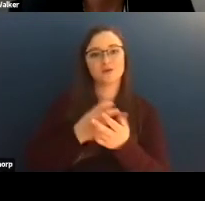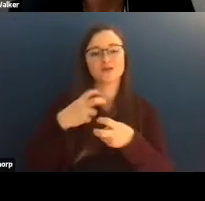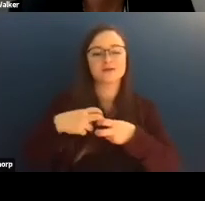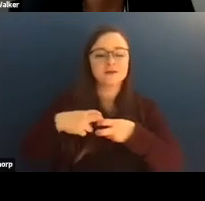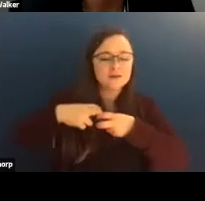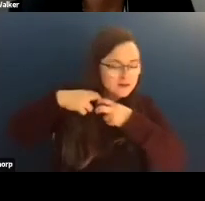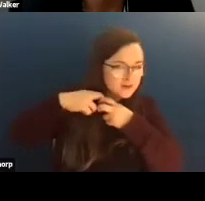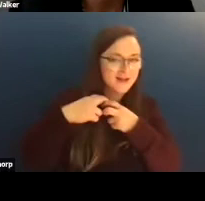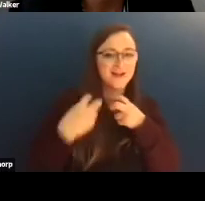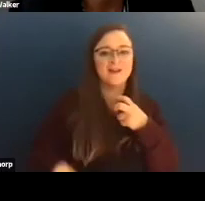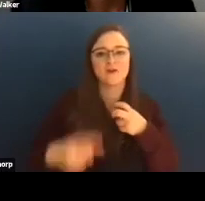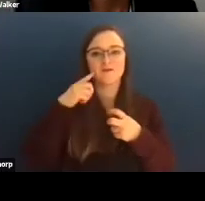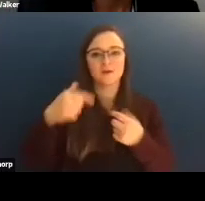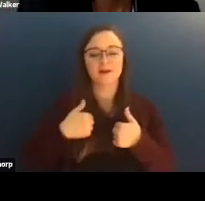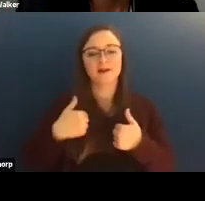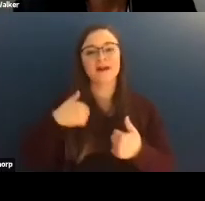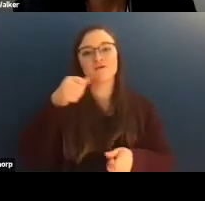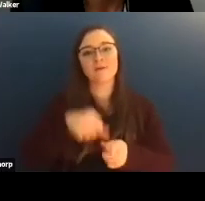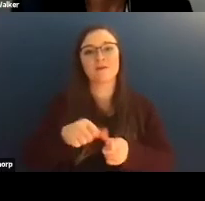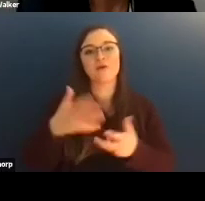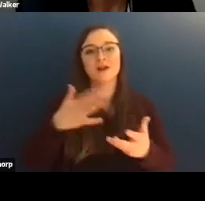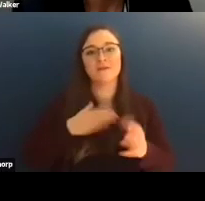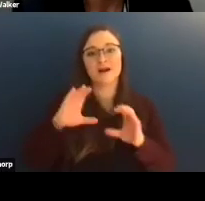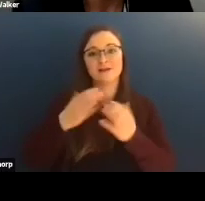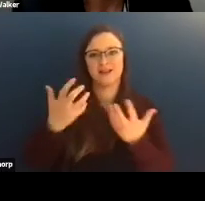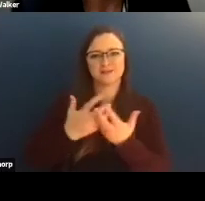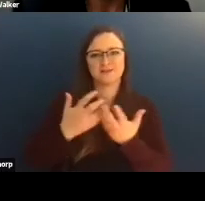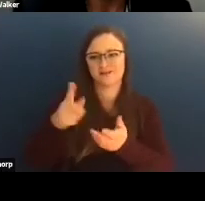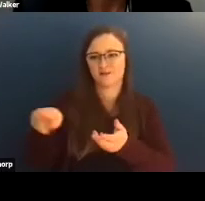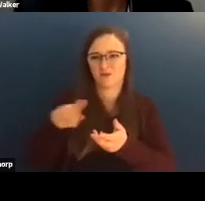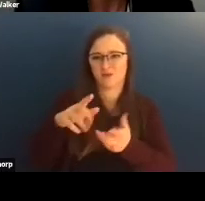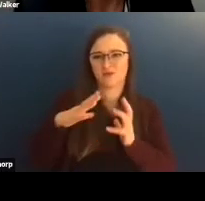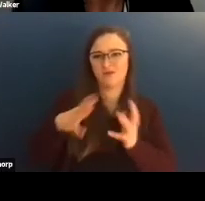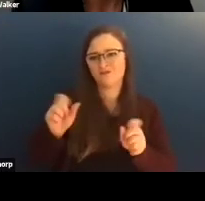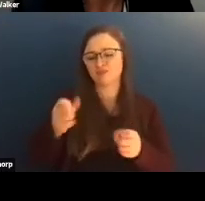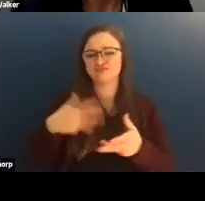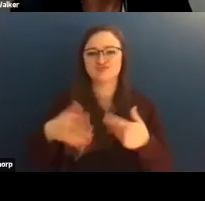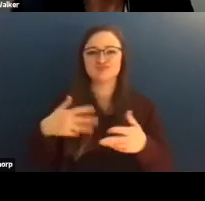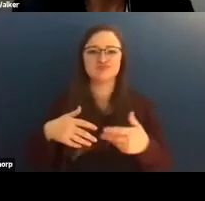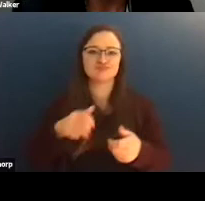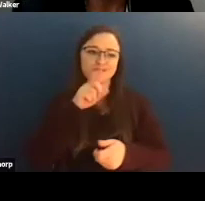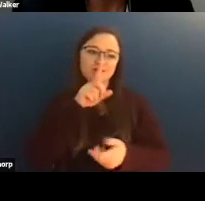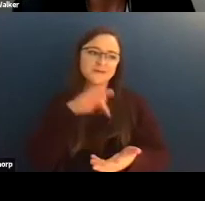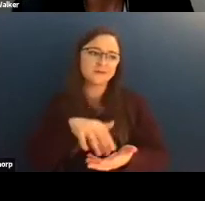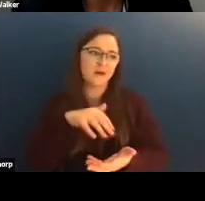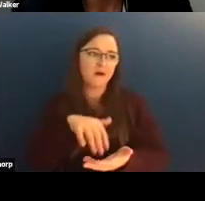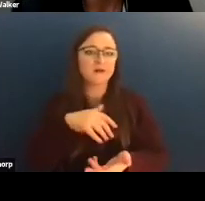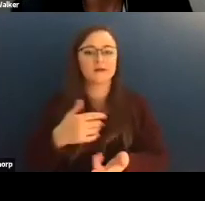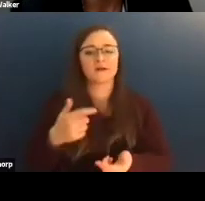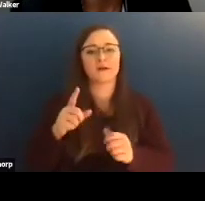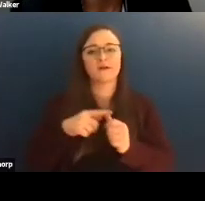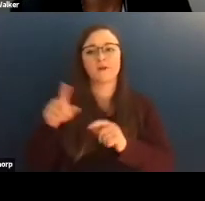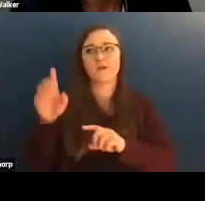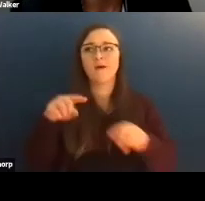was so difficult for me. And I remember a lot of my classmates were able to kind of, you know, hang out and not really study as much. And they would come in and do